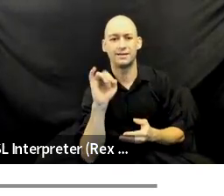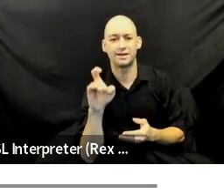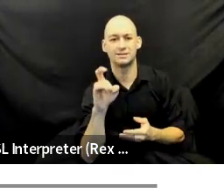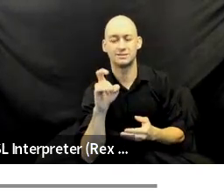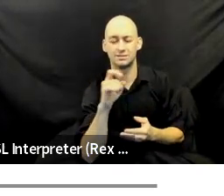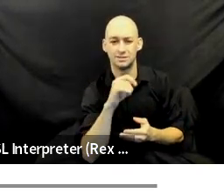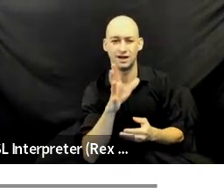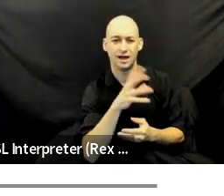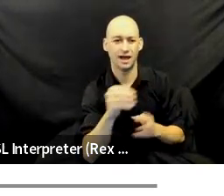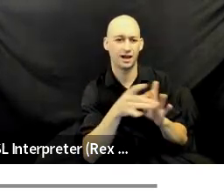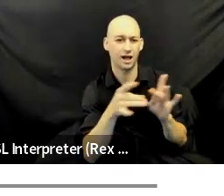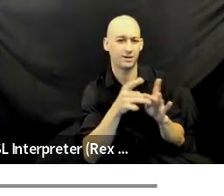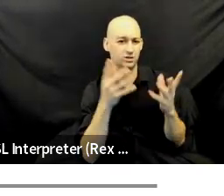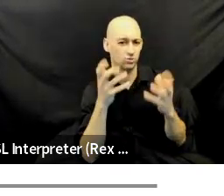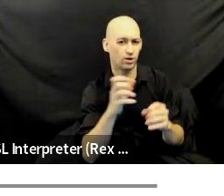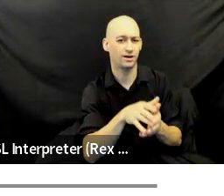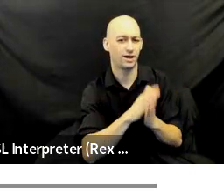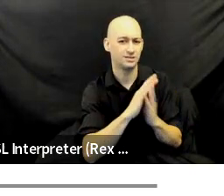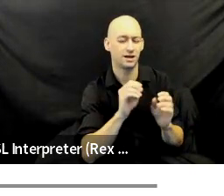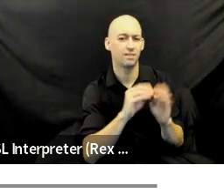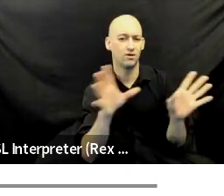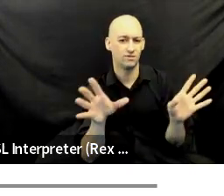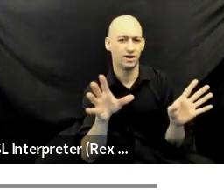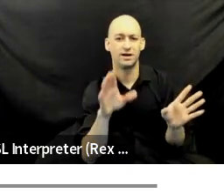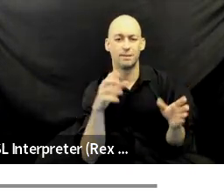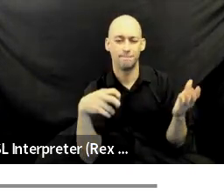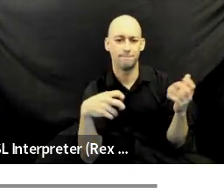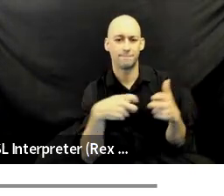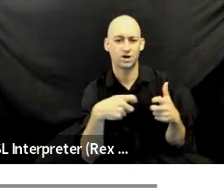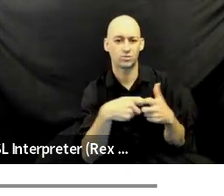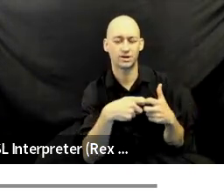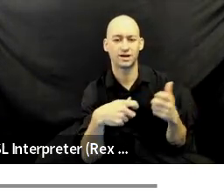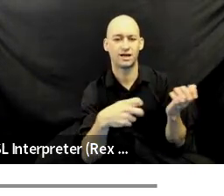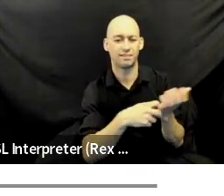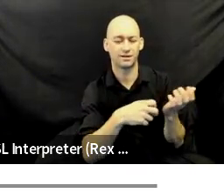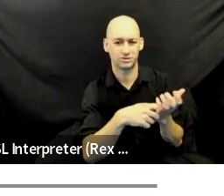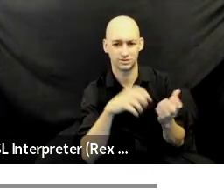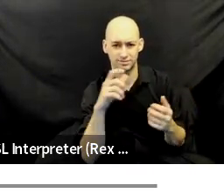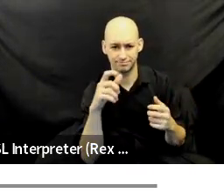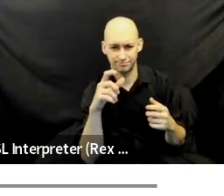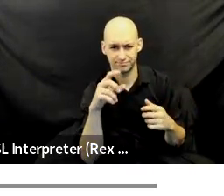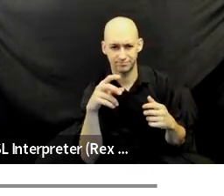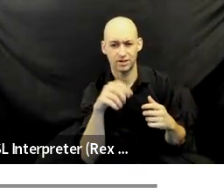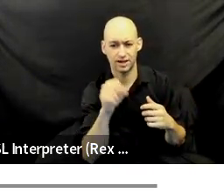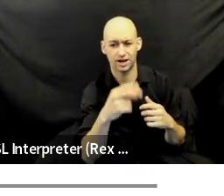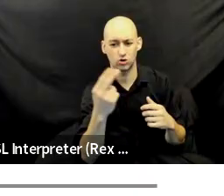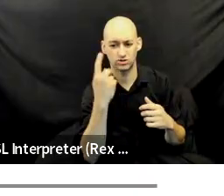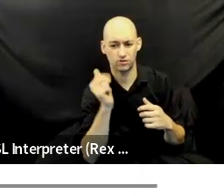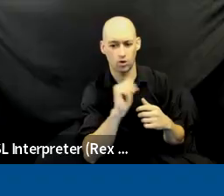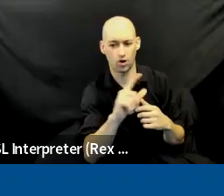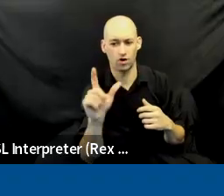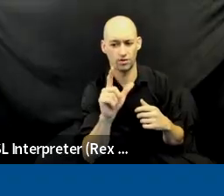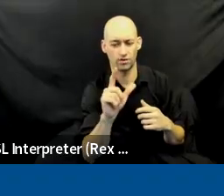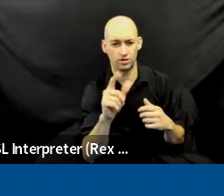commenters also requested that we clarify that battery electric vehicles may be used for all truck use cases. Final